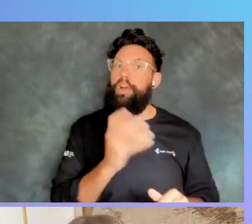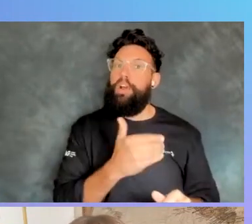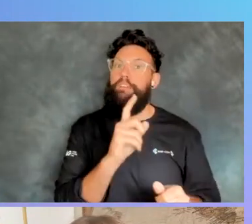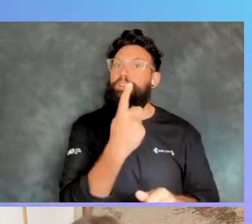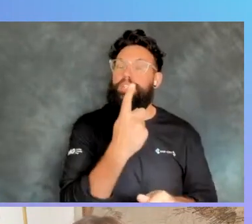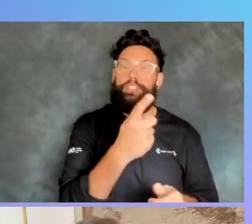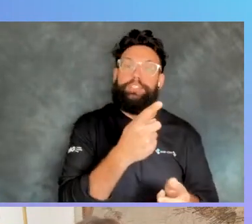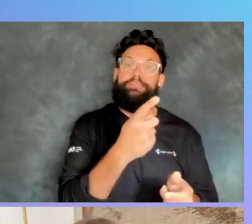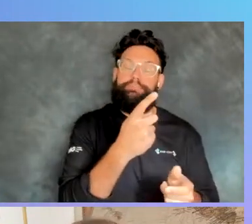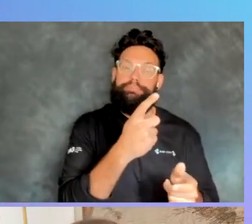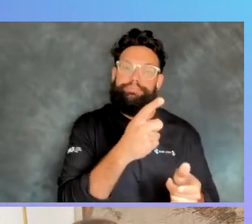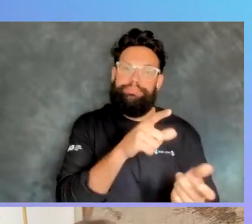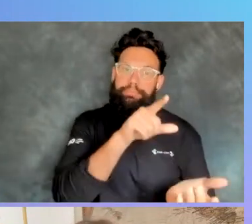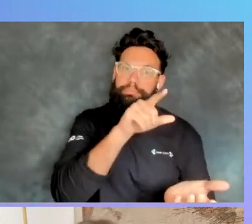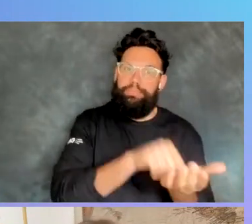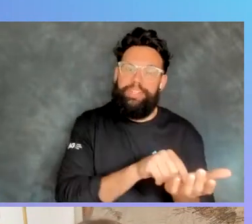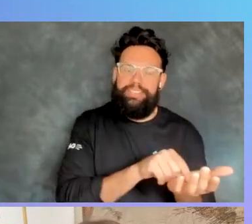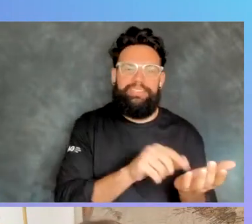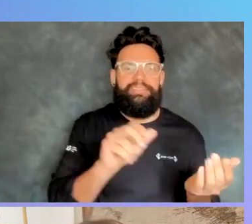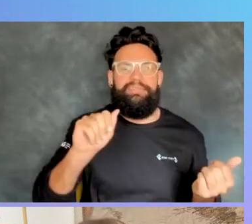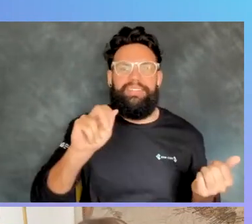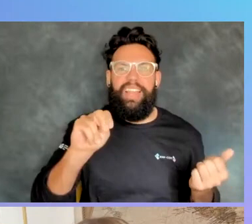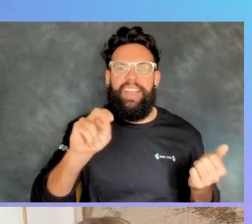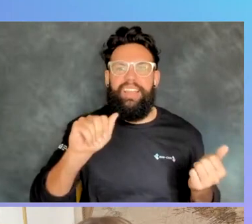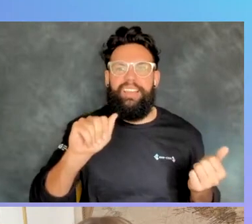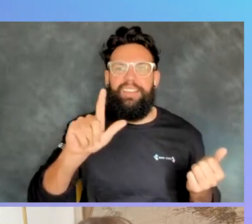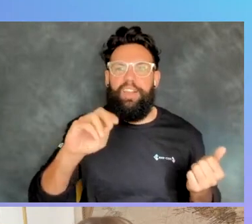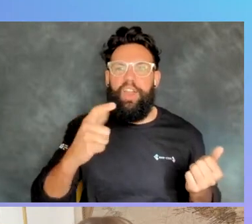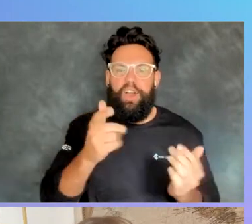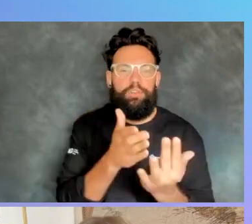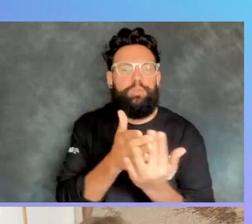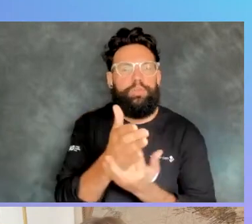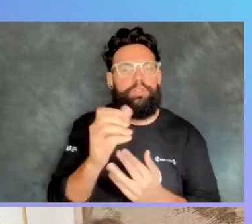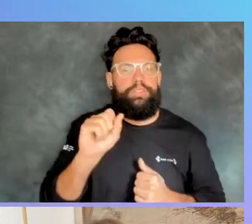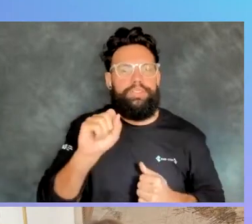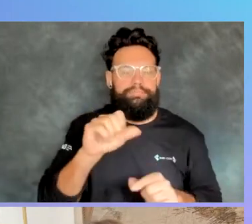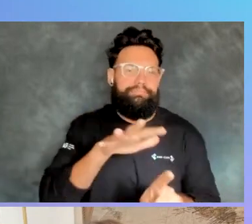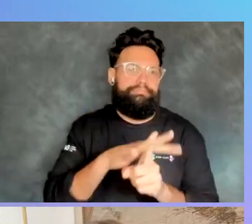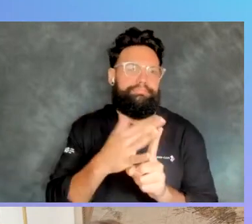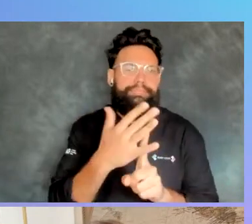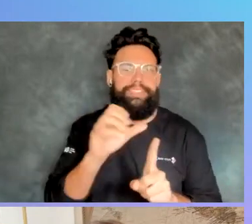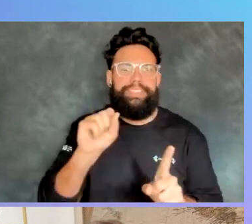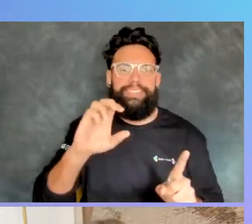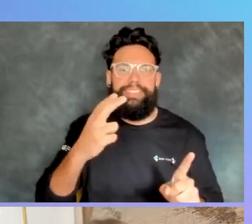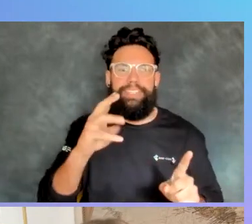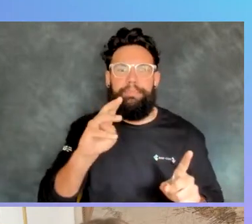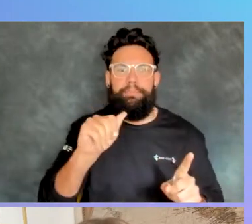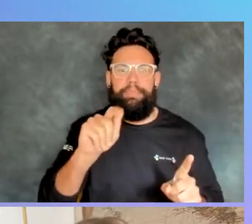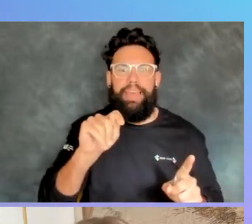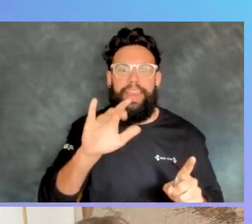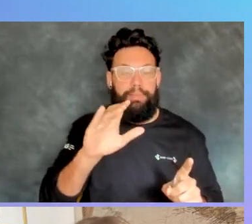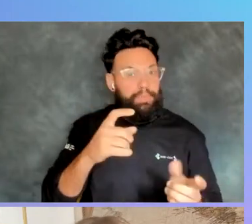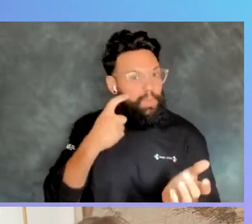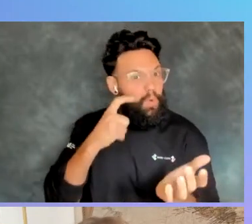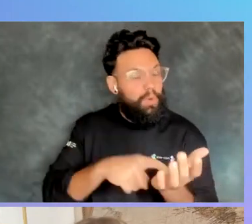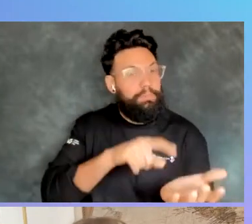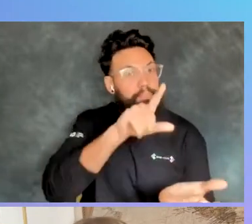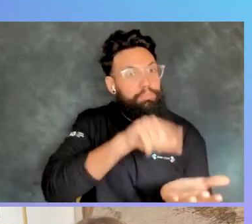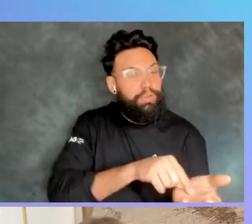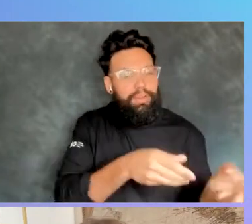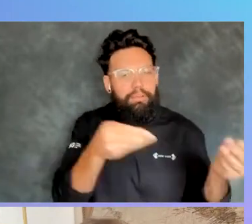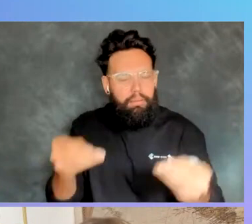schematic. But of course, this really unexpected thing happened. The prints were completely unreadable,